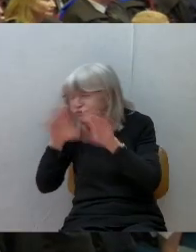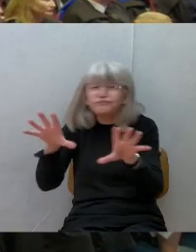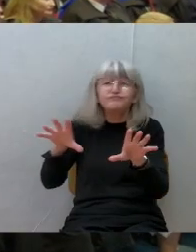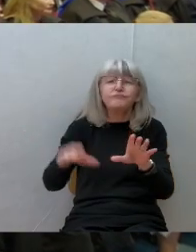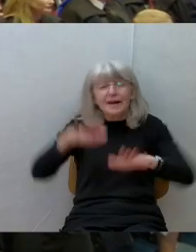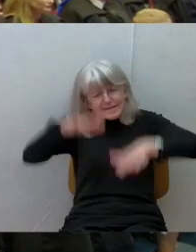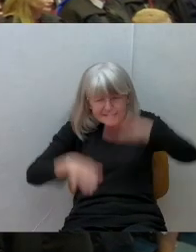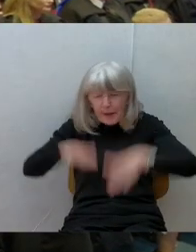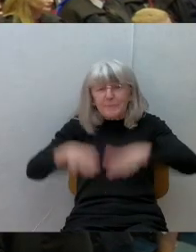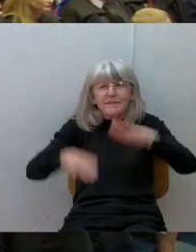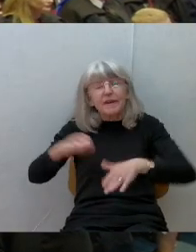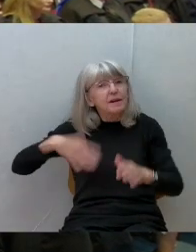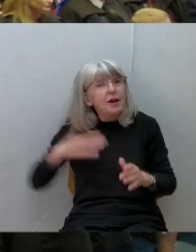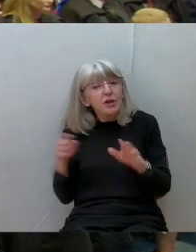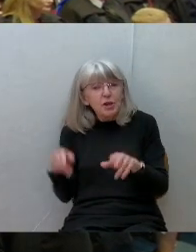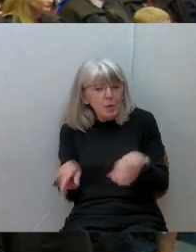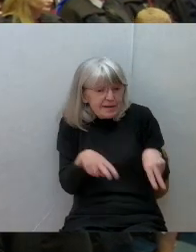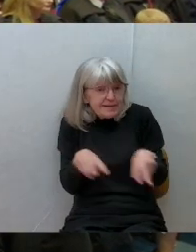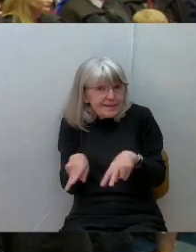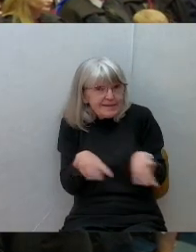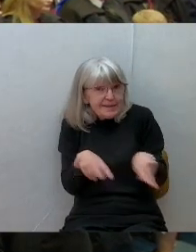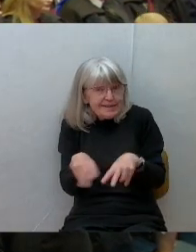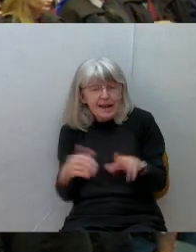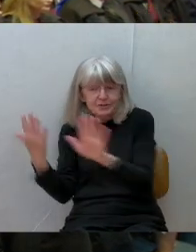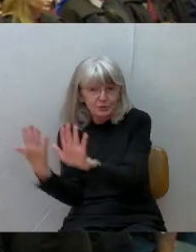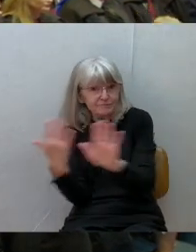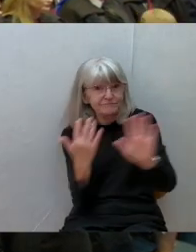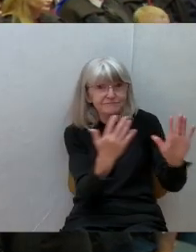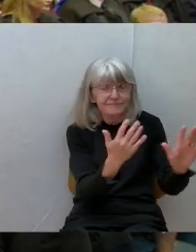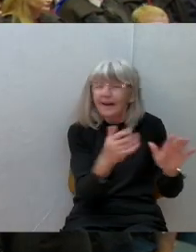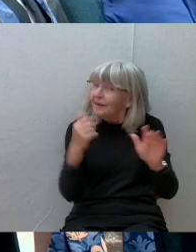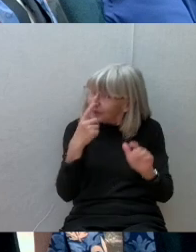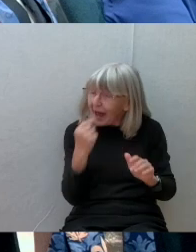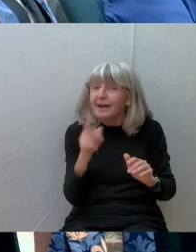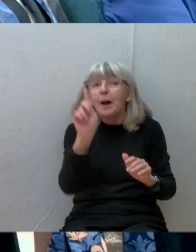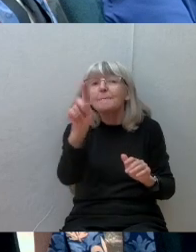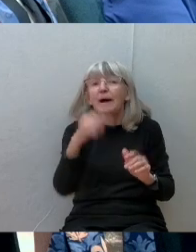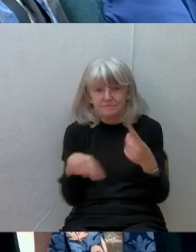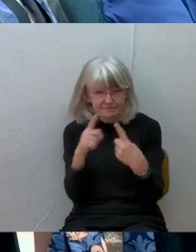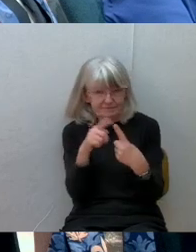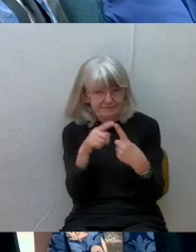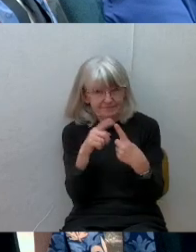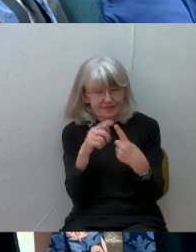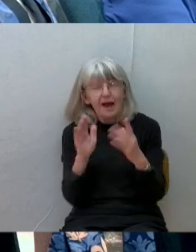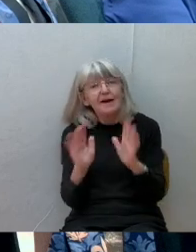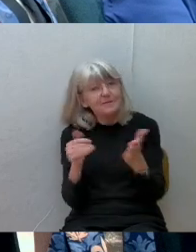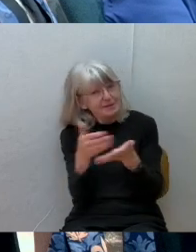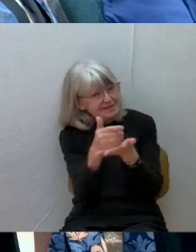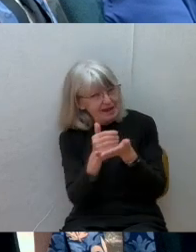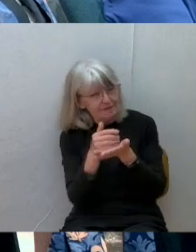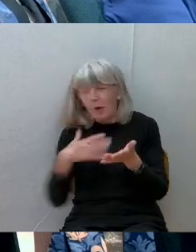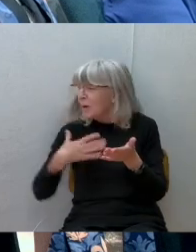you want to have a little dance come across the stage, provided, number one, you do it safely so you don't harm or hurt